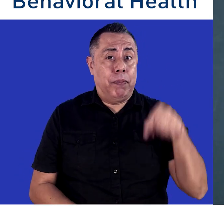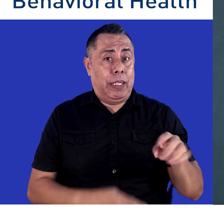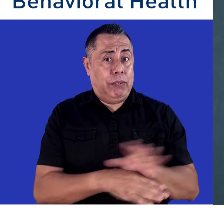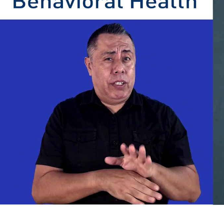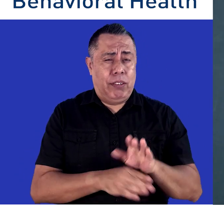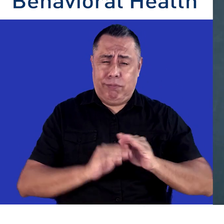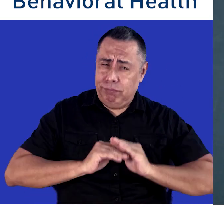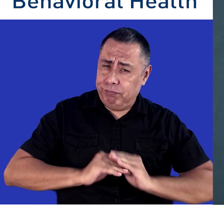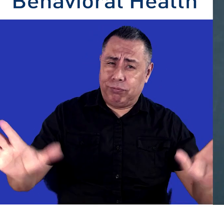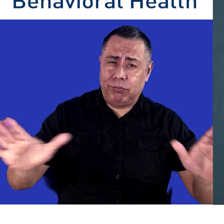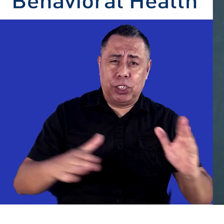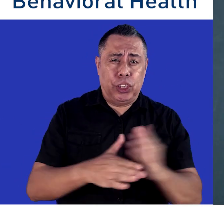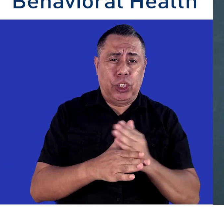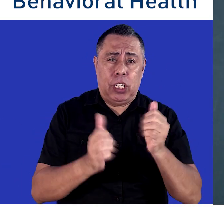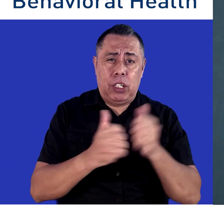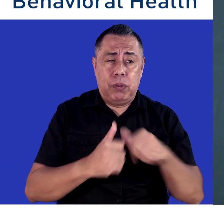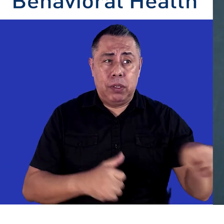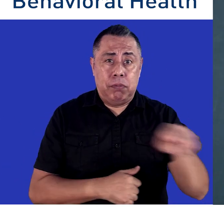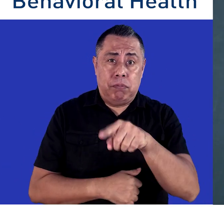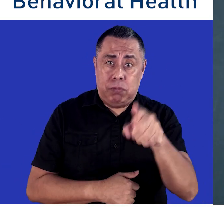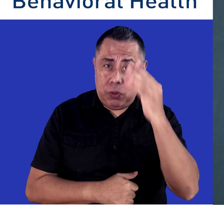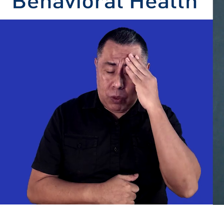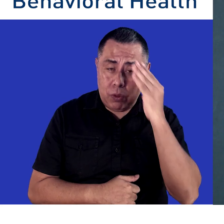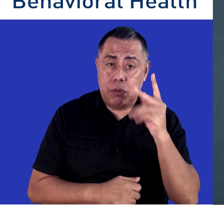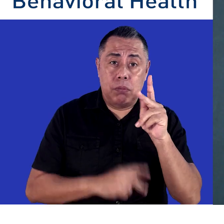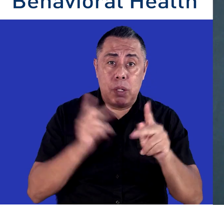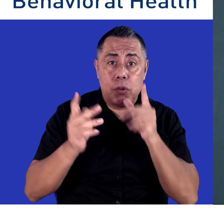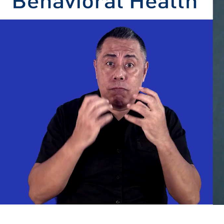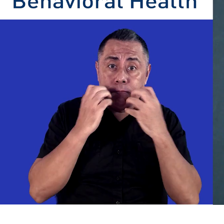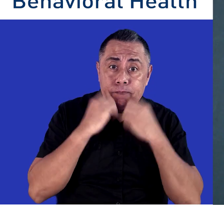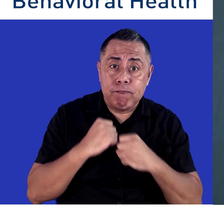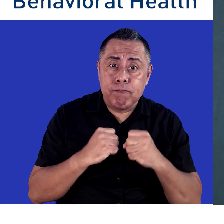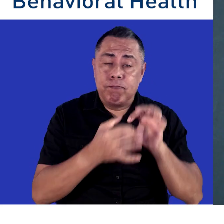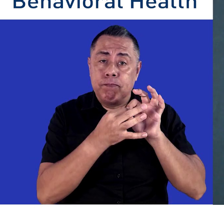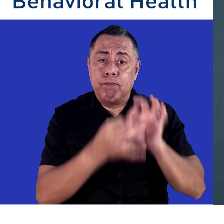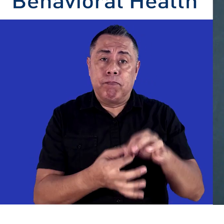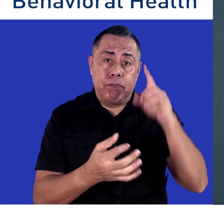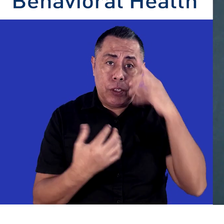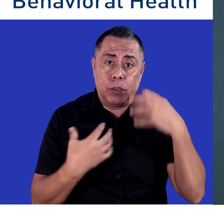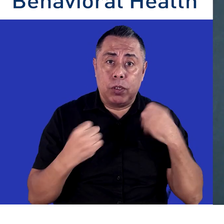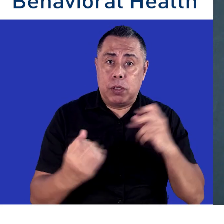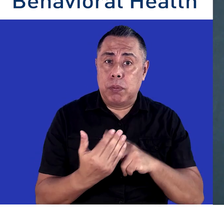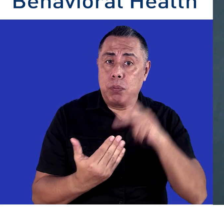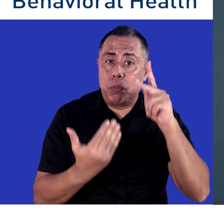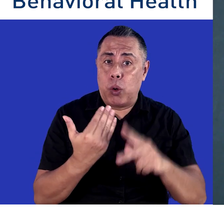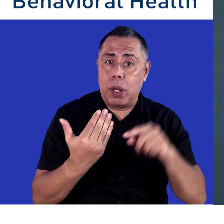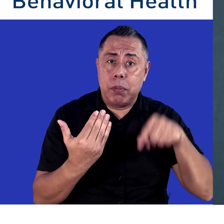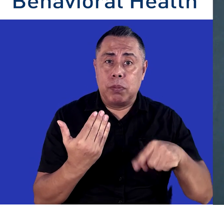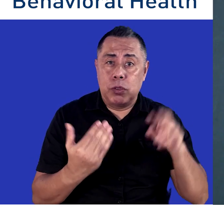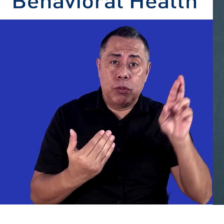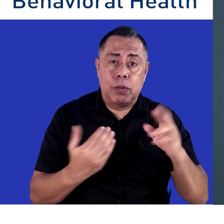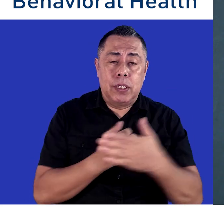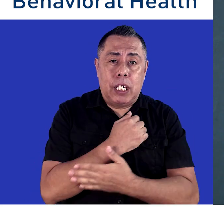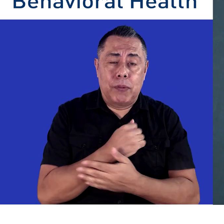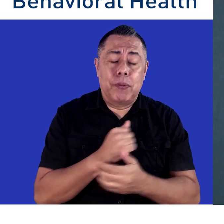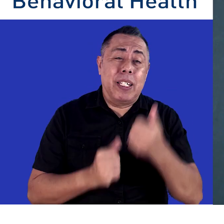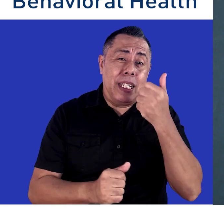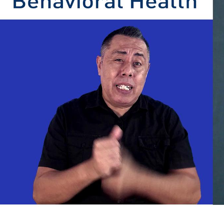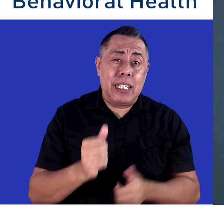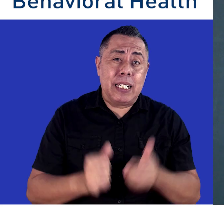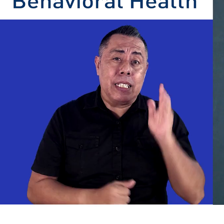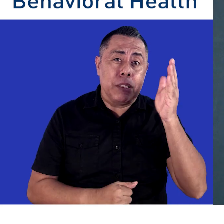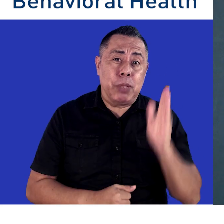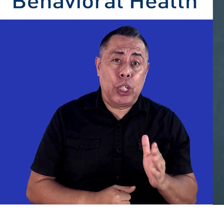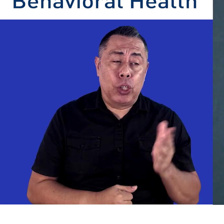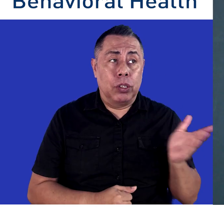this video with anyone you know who cares about mental health programs in Riverside County. Each of the following speakers